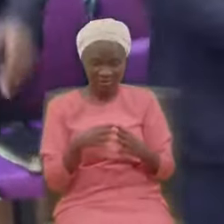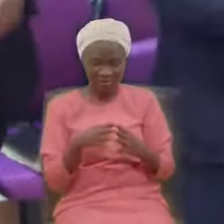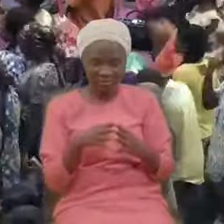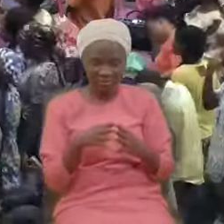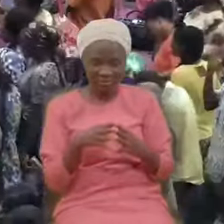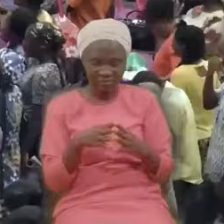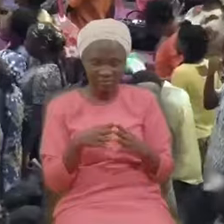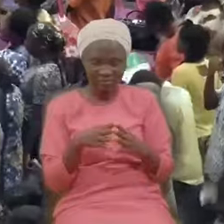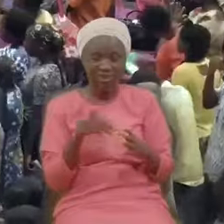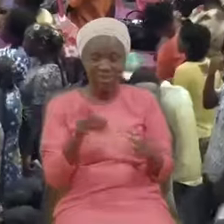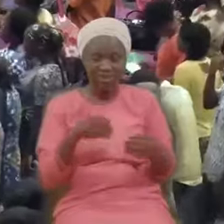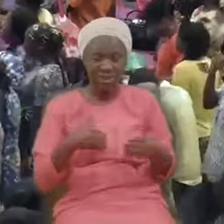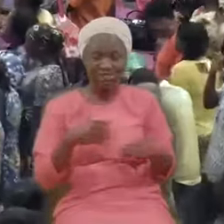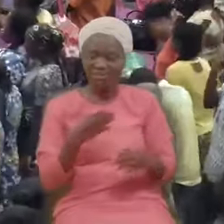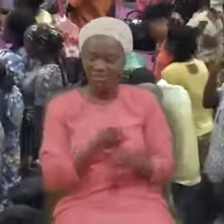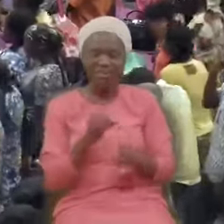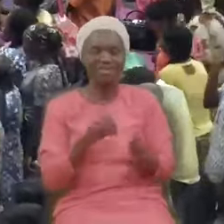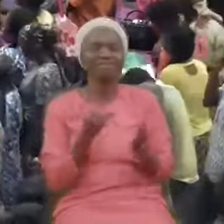You've got it.